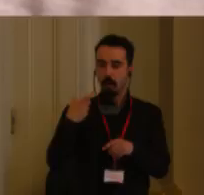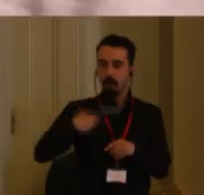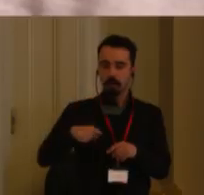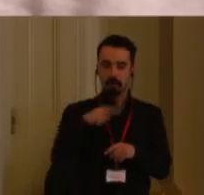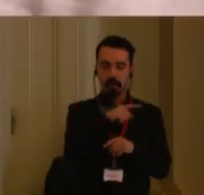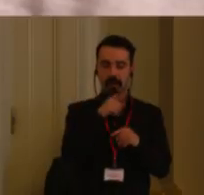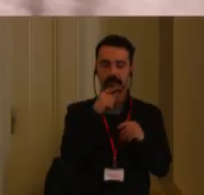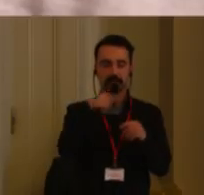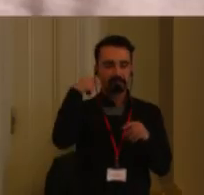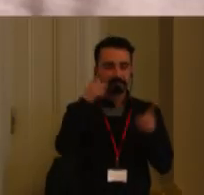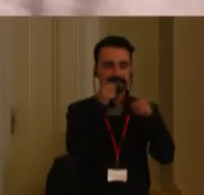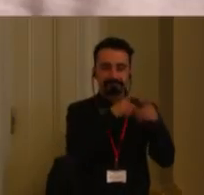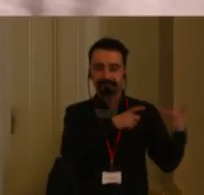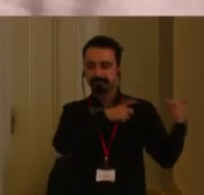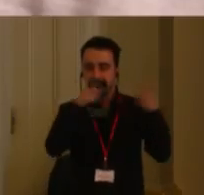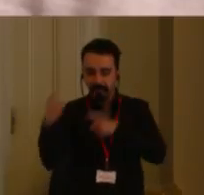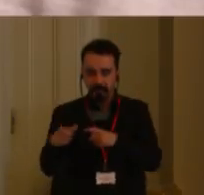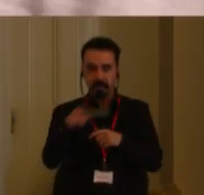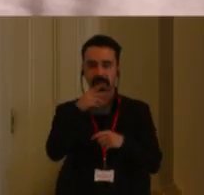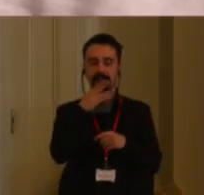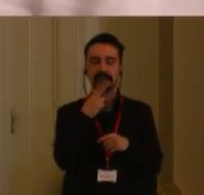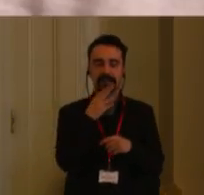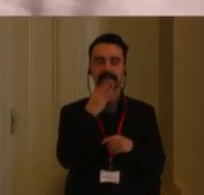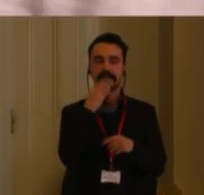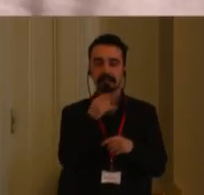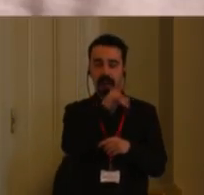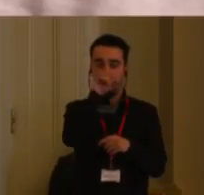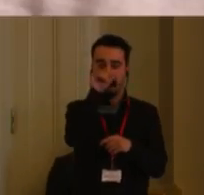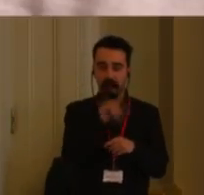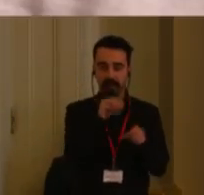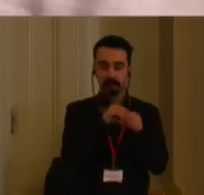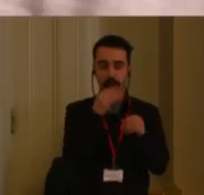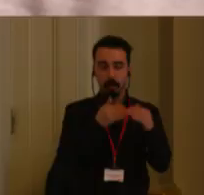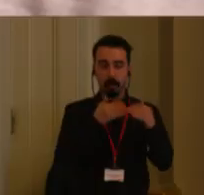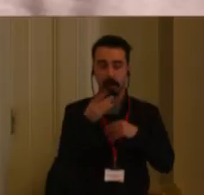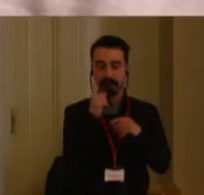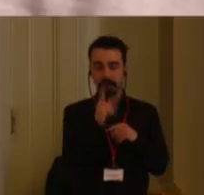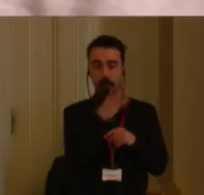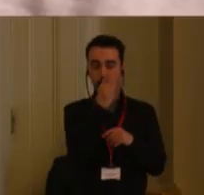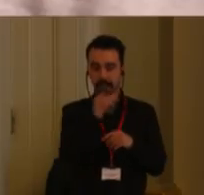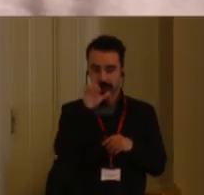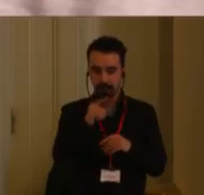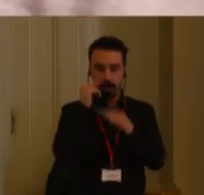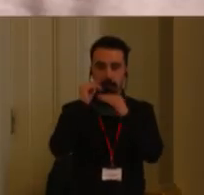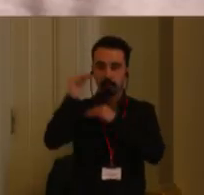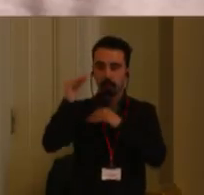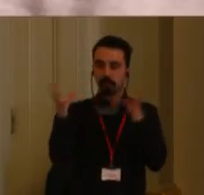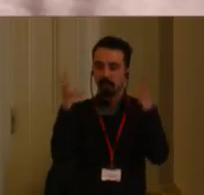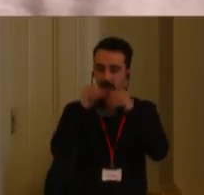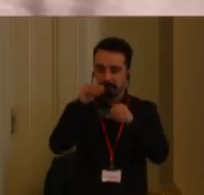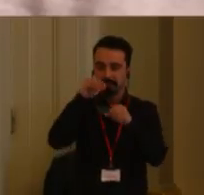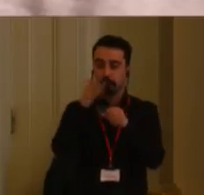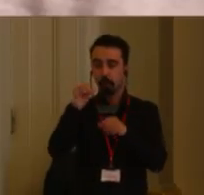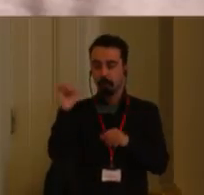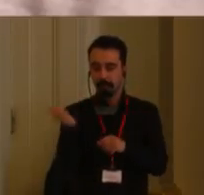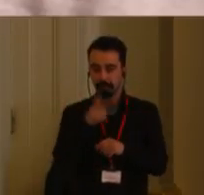rights of women and girls, and promoting community cohesion. Turkey is justifiably proud of the way it has absorbed